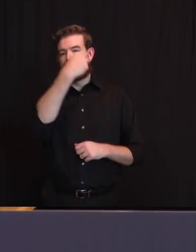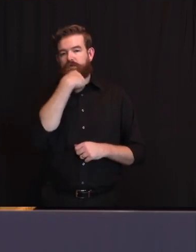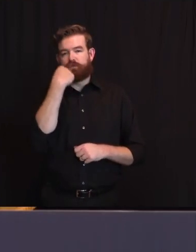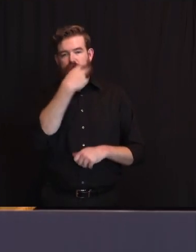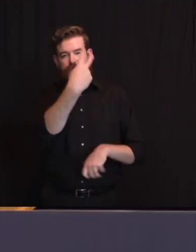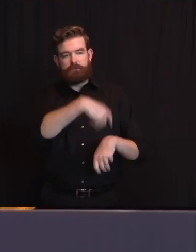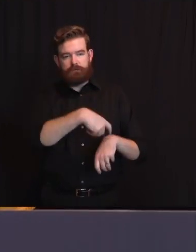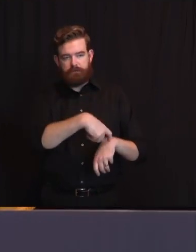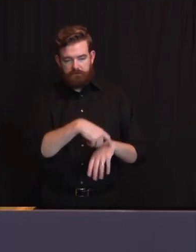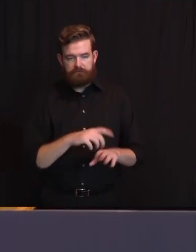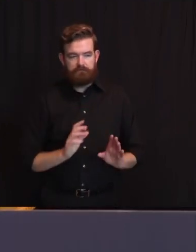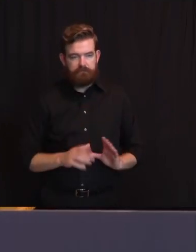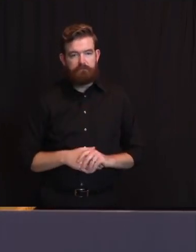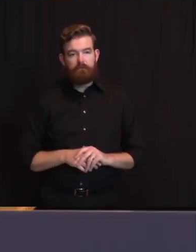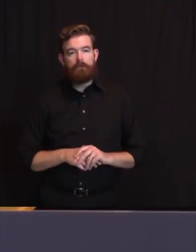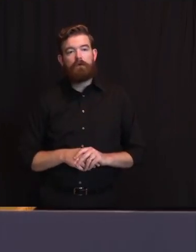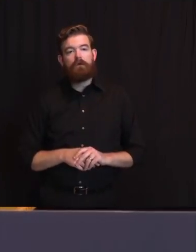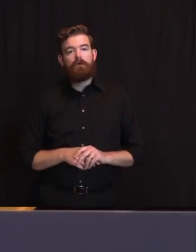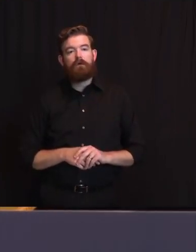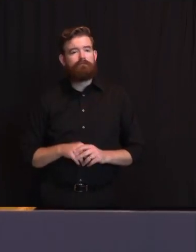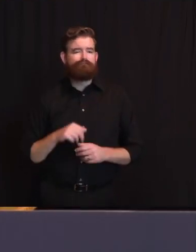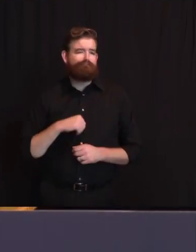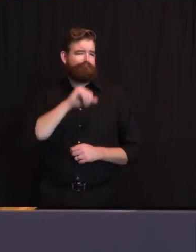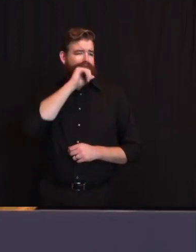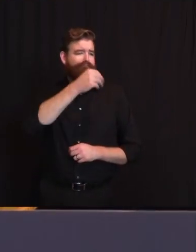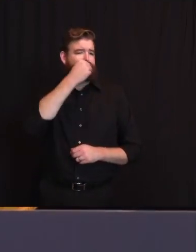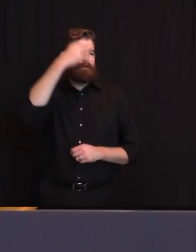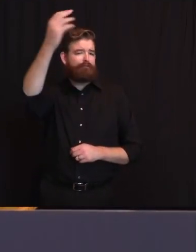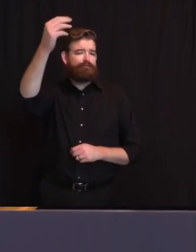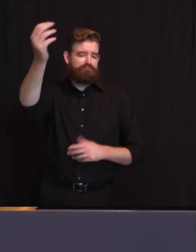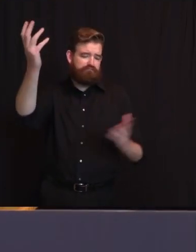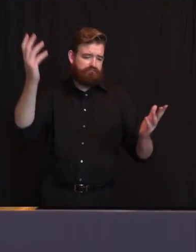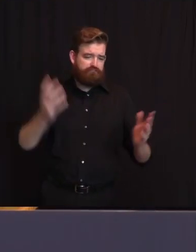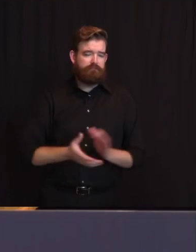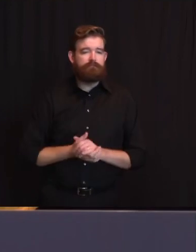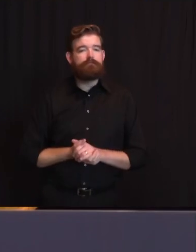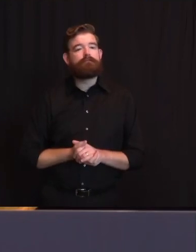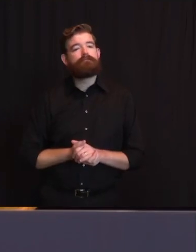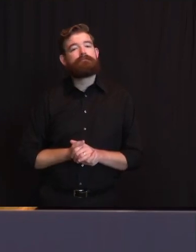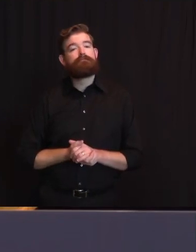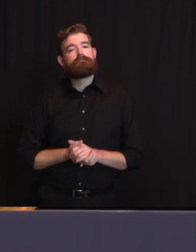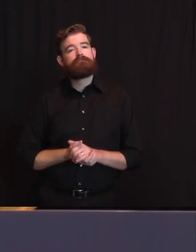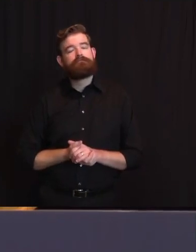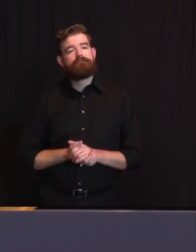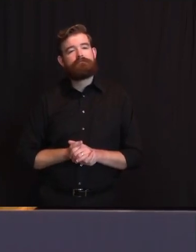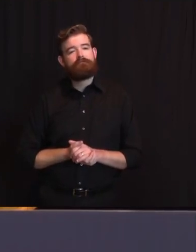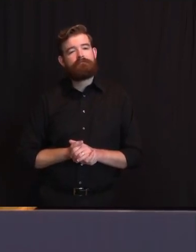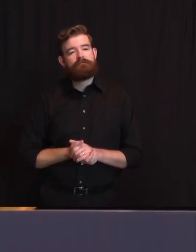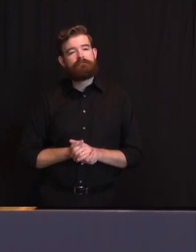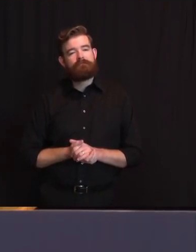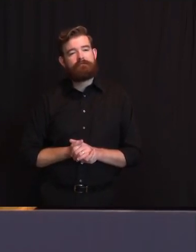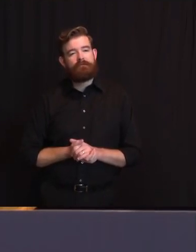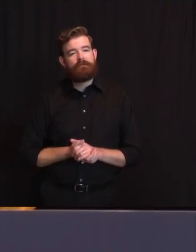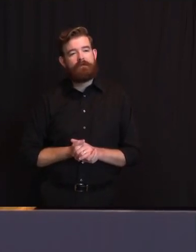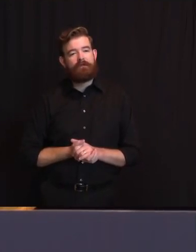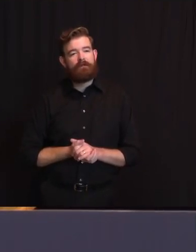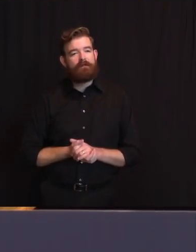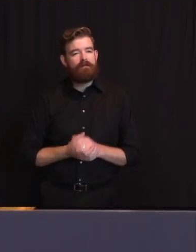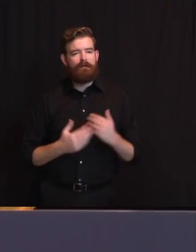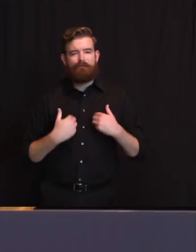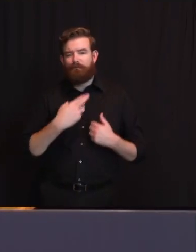issue, but I love being outside. The fact of the matter is we've got restaurants up and down the state that have